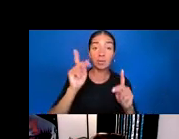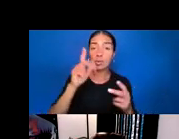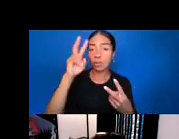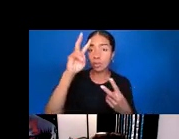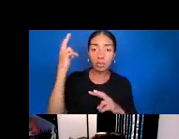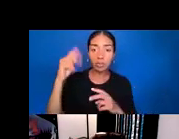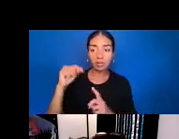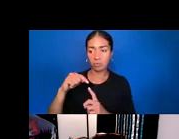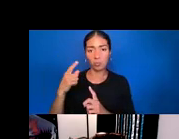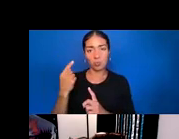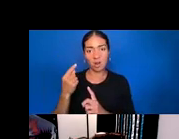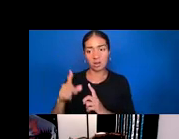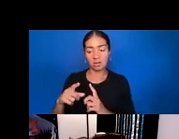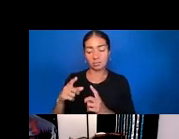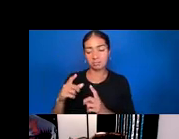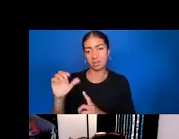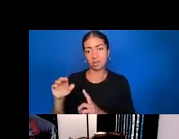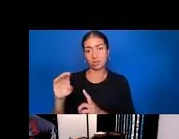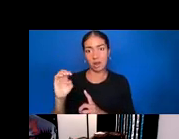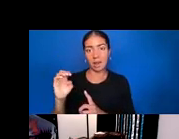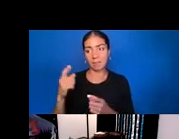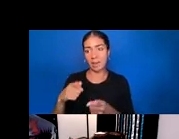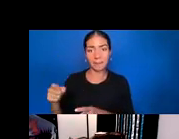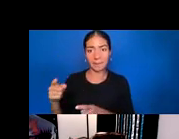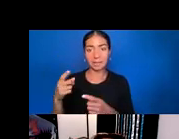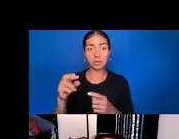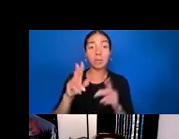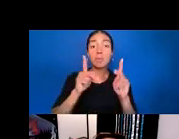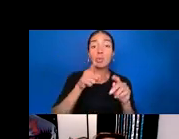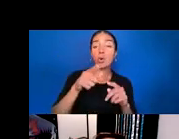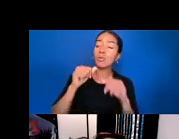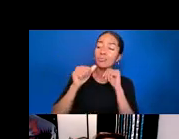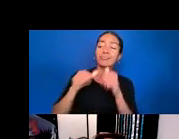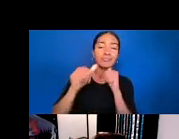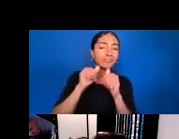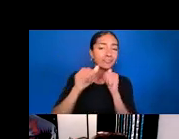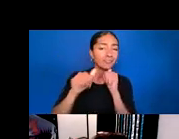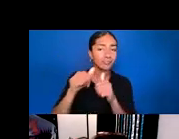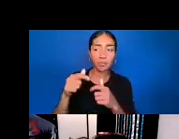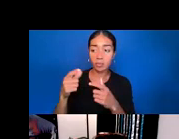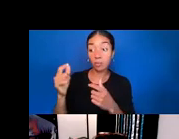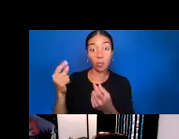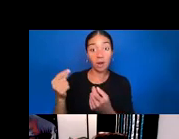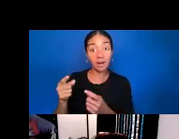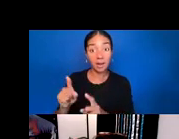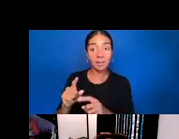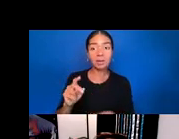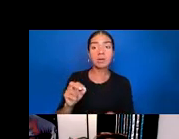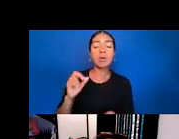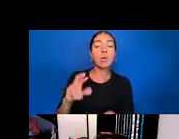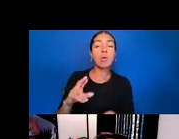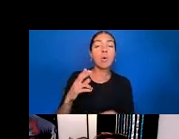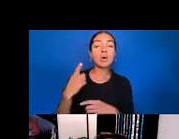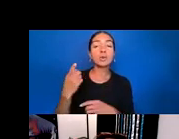also for the people who are in denial about these crimes, or for walking face to face